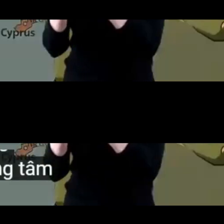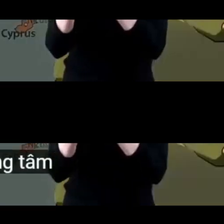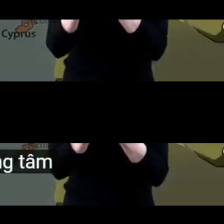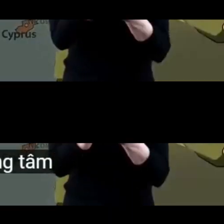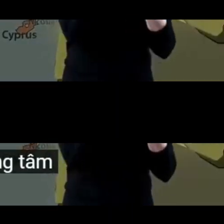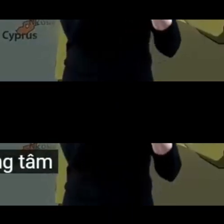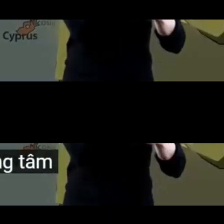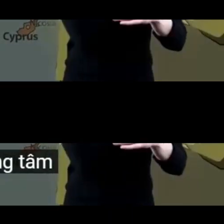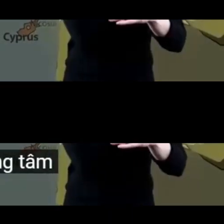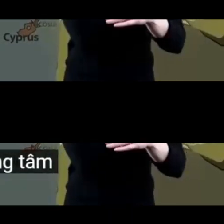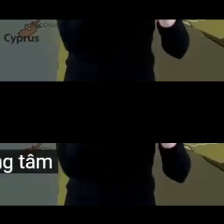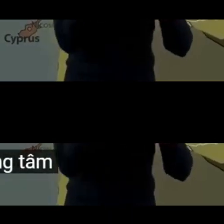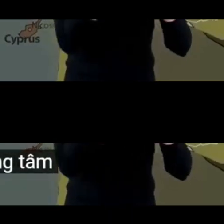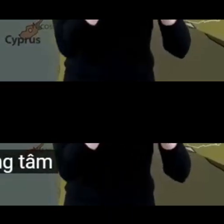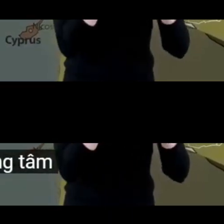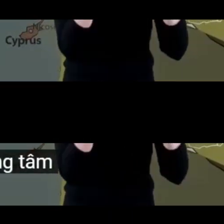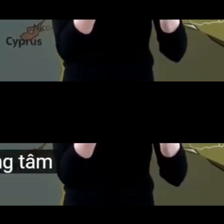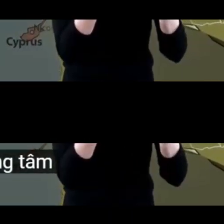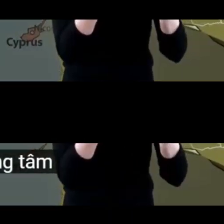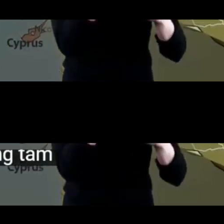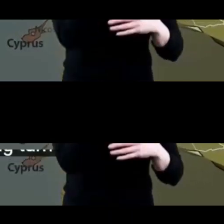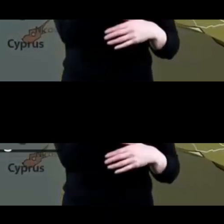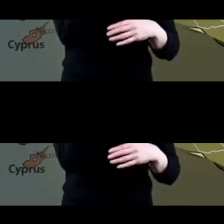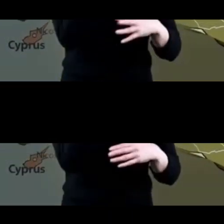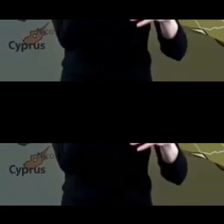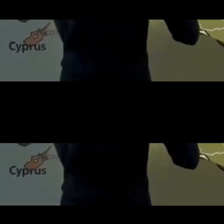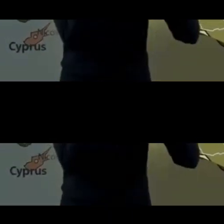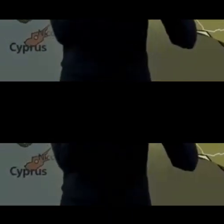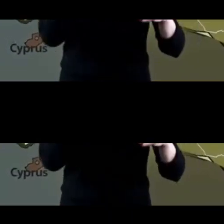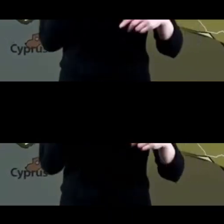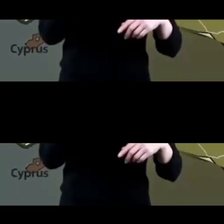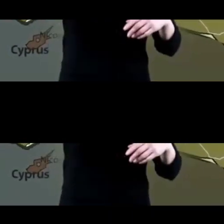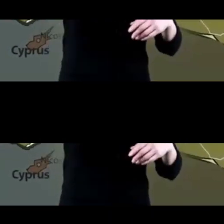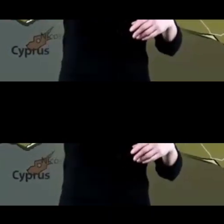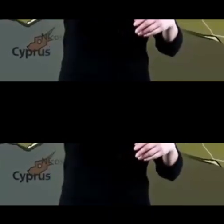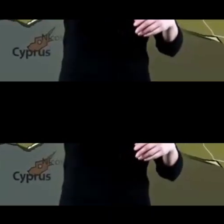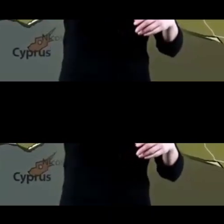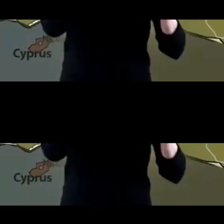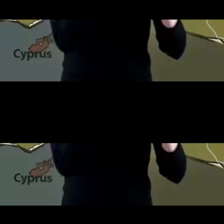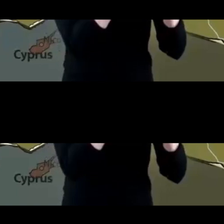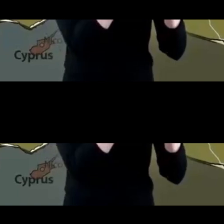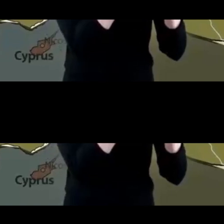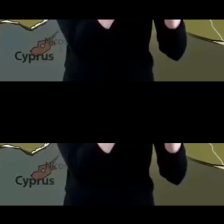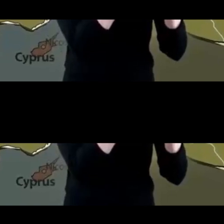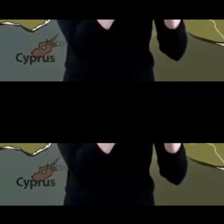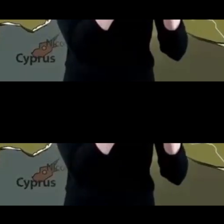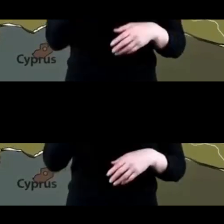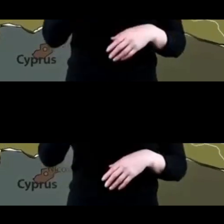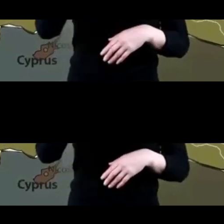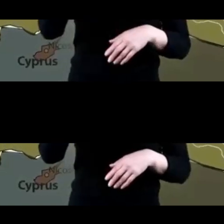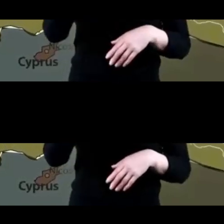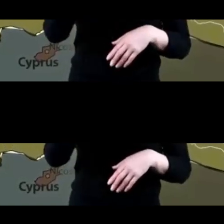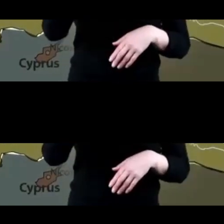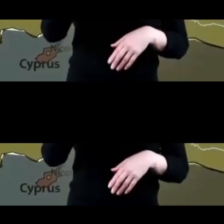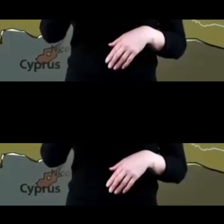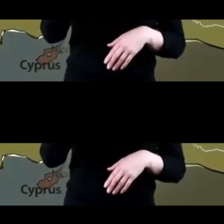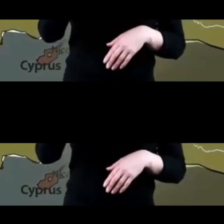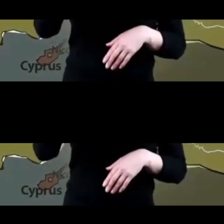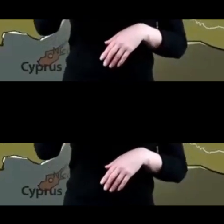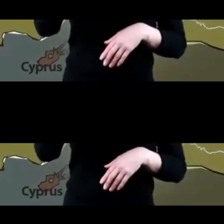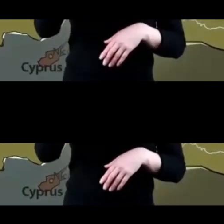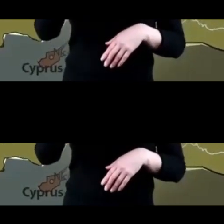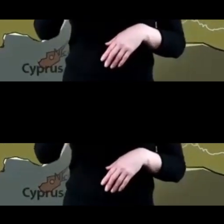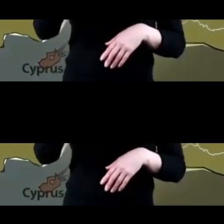Central Powers, as they were called, formed by the union of Austria-Hungary, Germany, Bulgaria, and